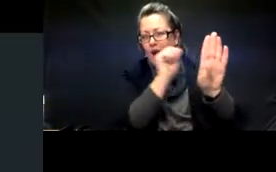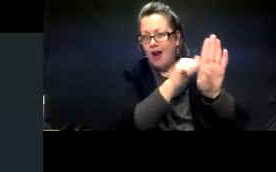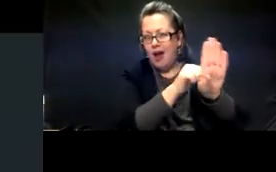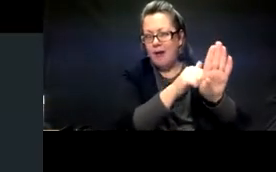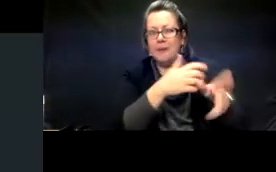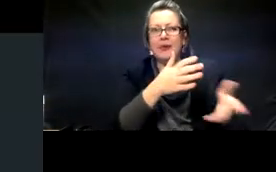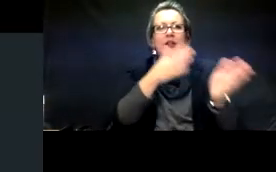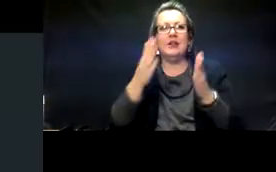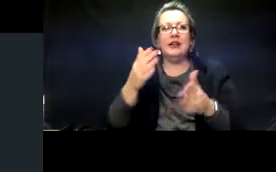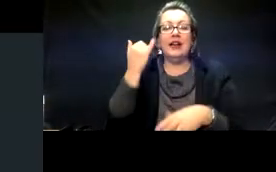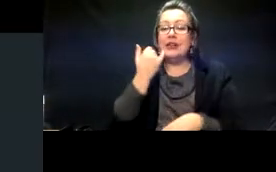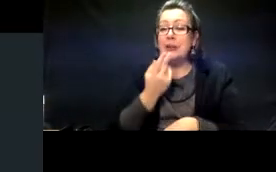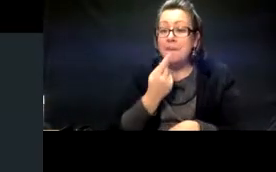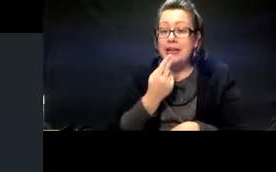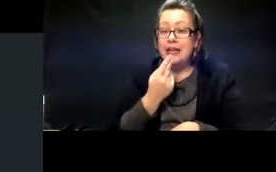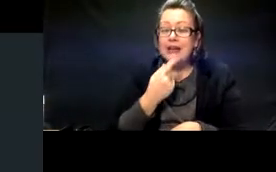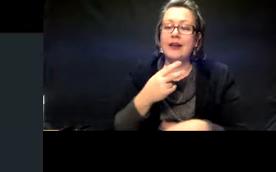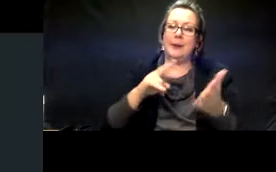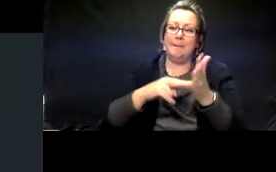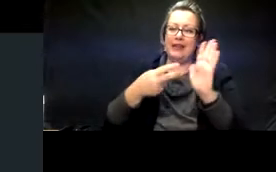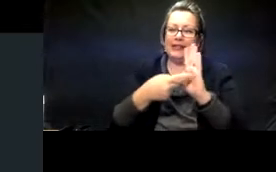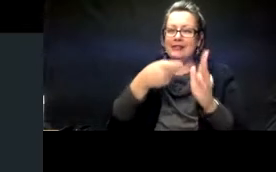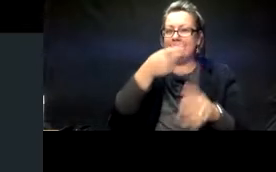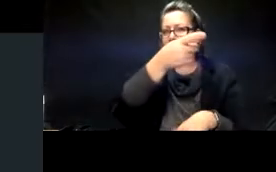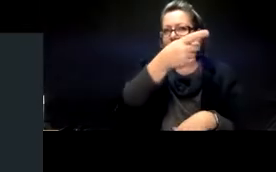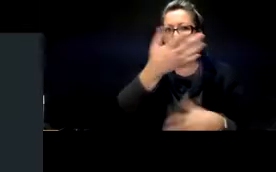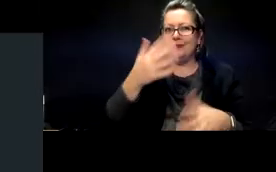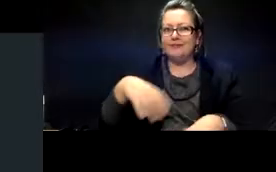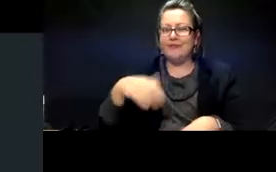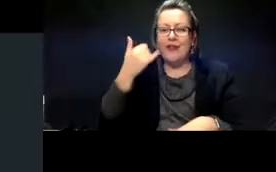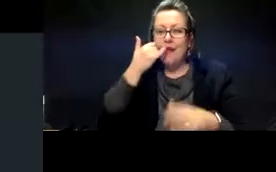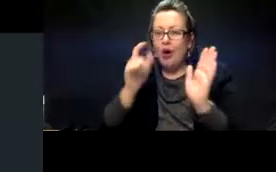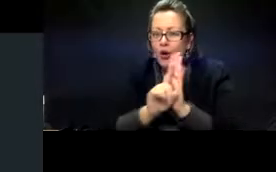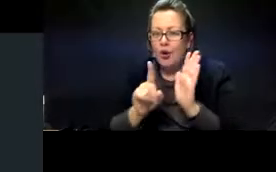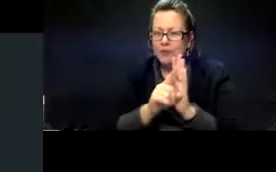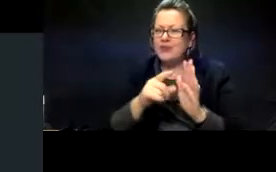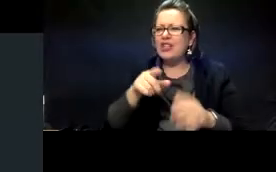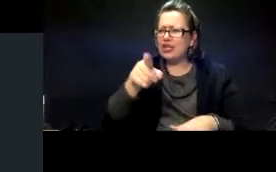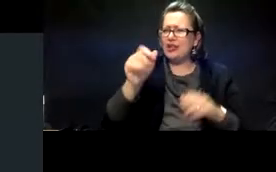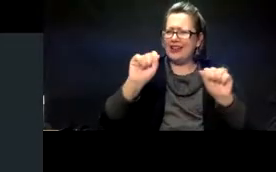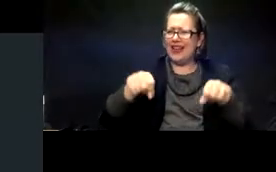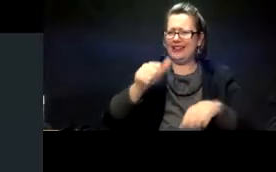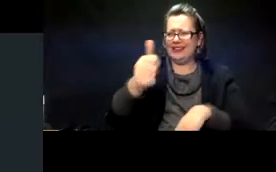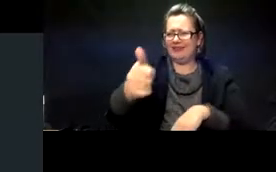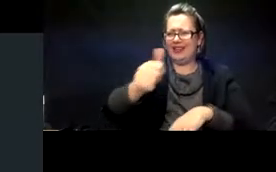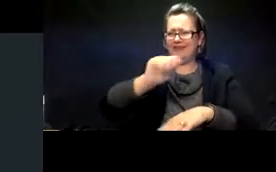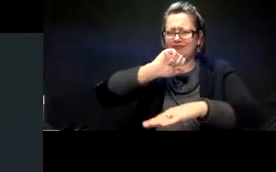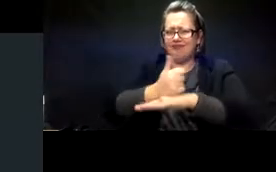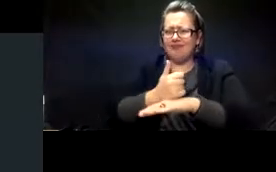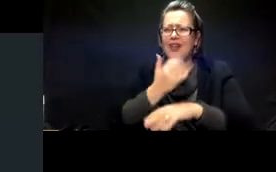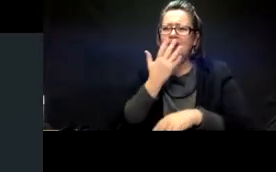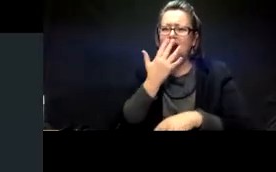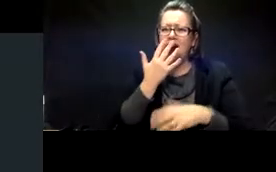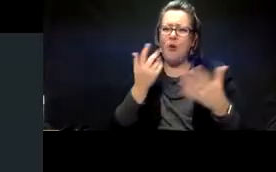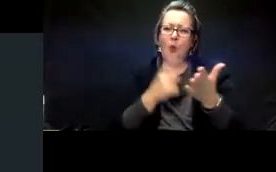When the purple light flashes, someone's knocking at the door. If you see a pink light flashing, then that could be a phone,